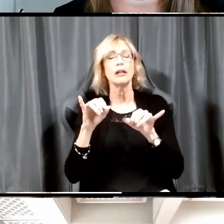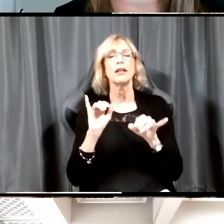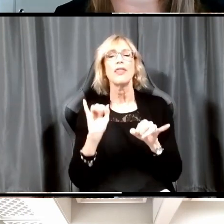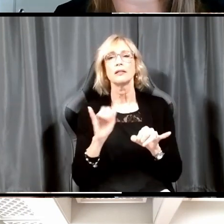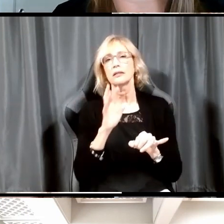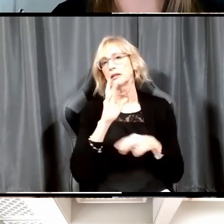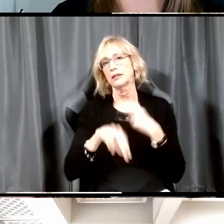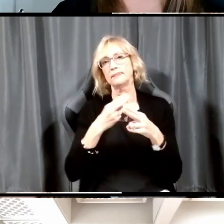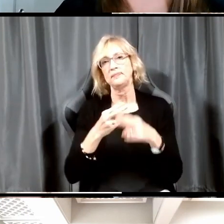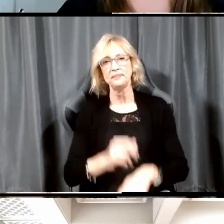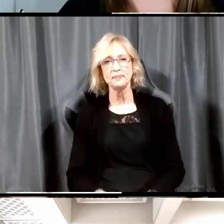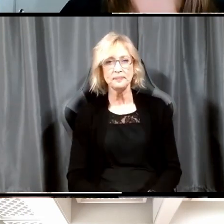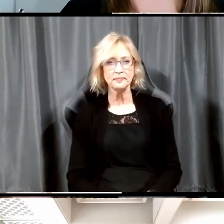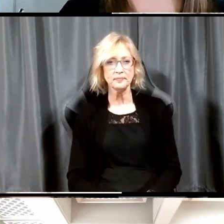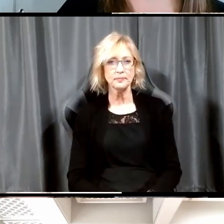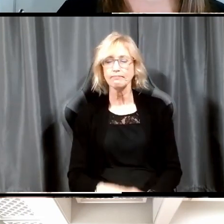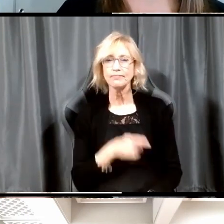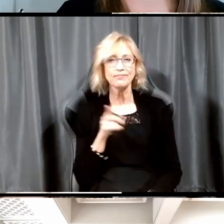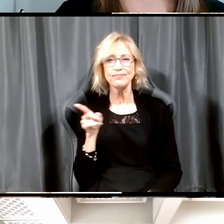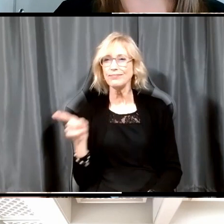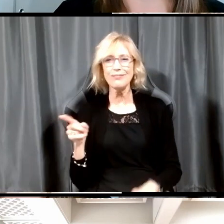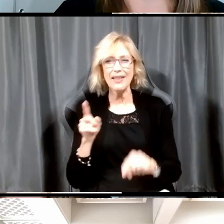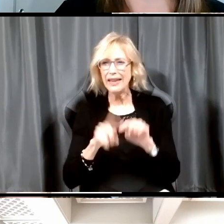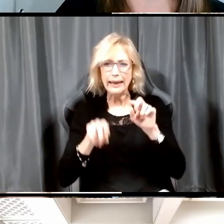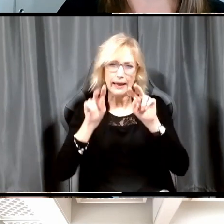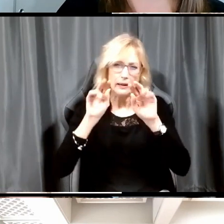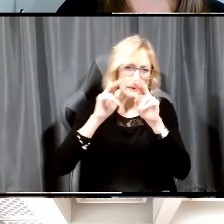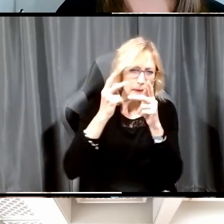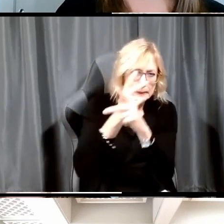talking about. They're not able to decipher it.